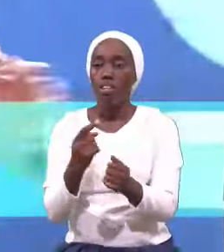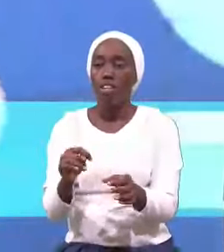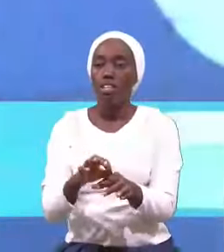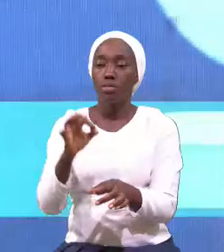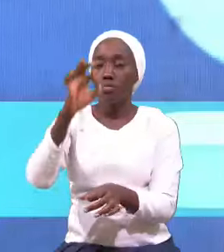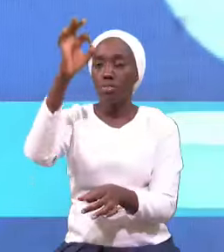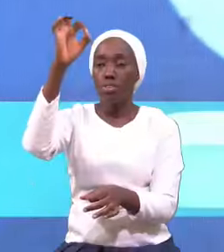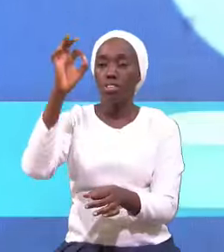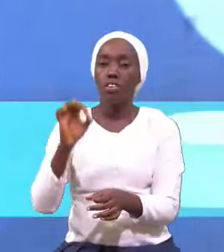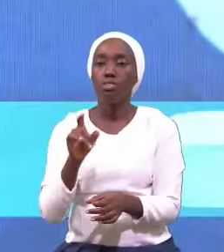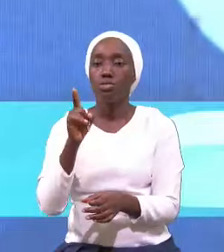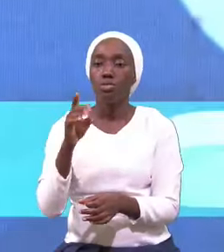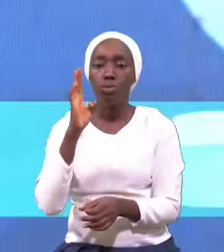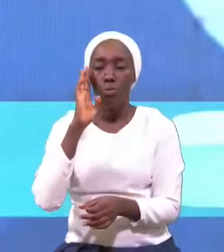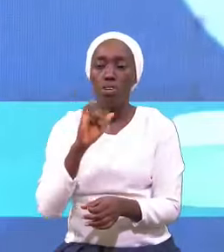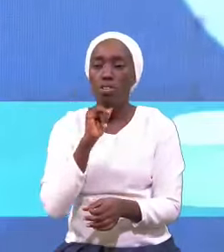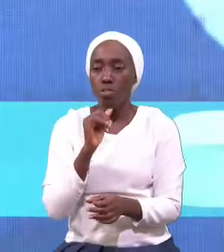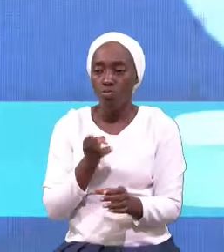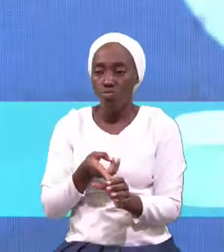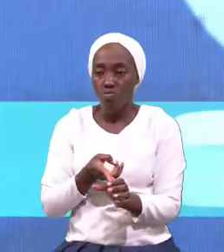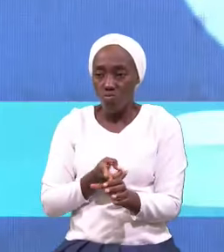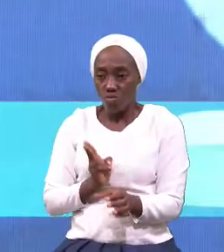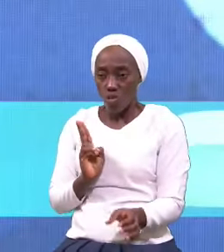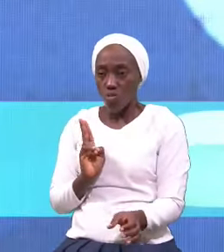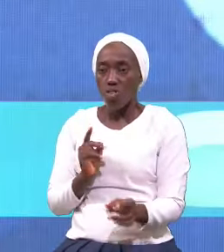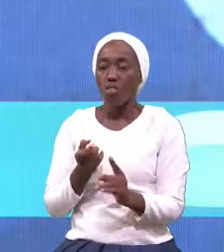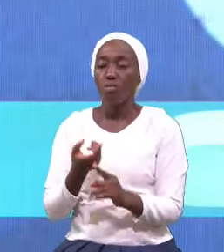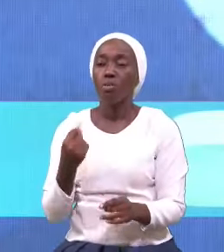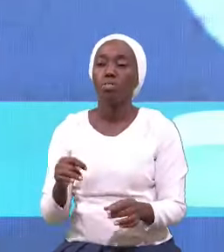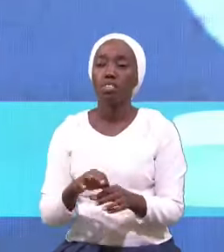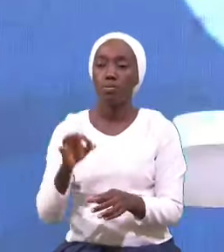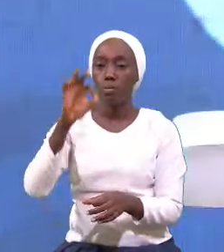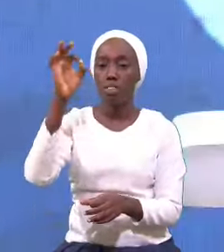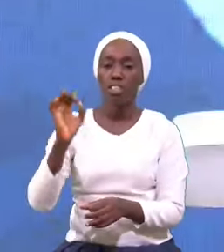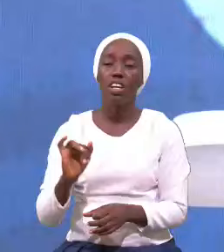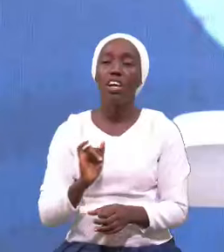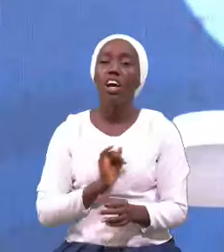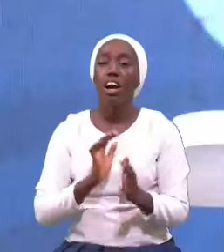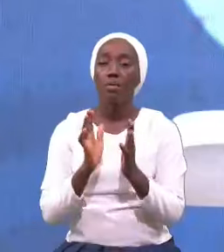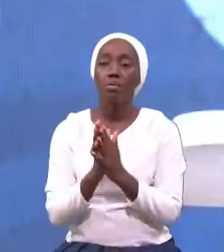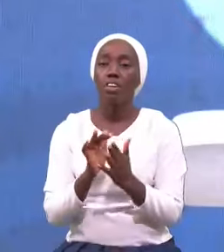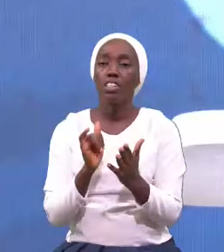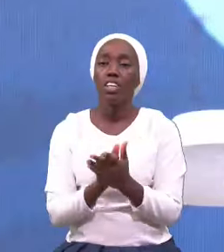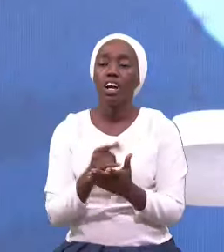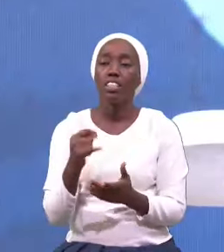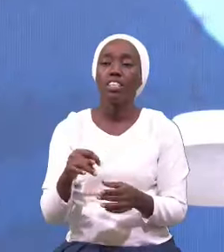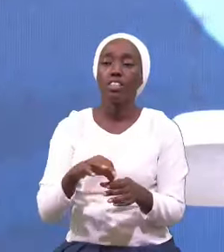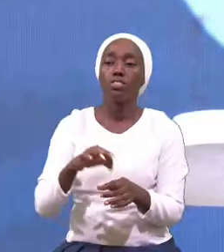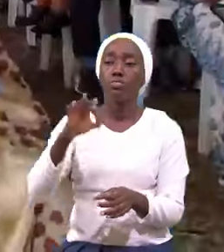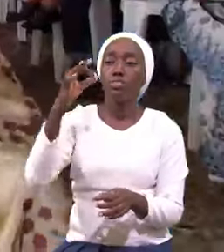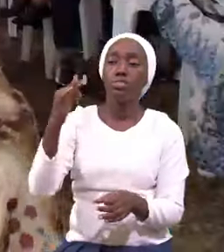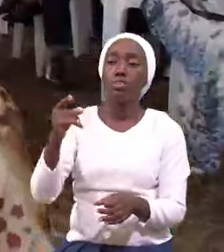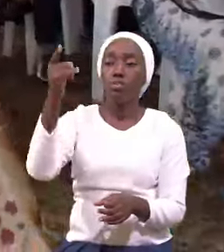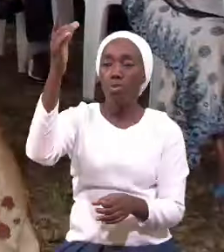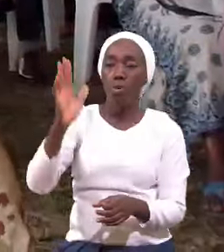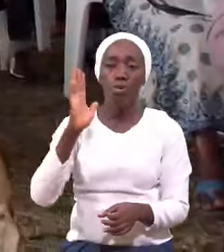And you will not withdraw from the spirit. And I pray the Spirit of God will never withdraw from you.